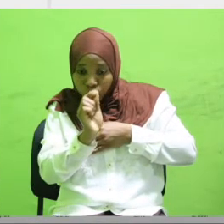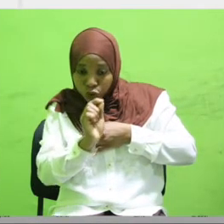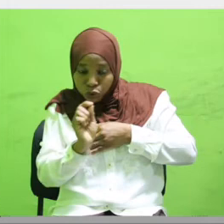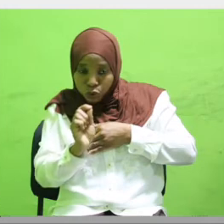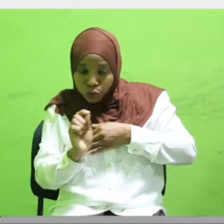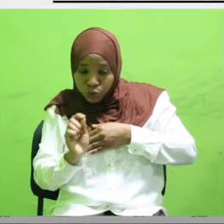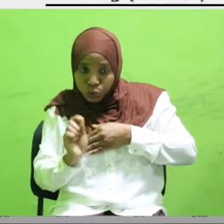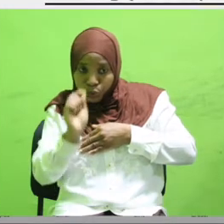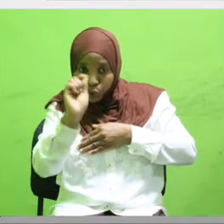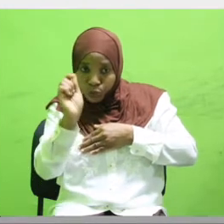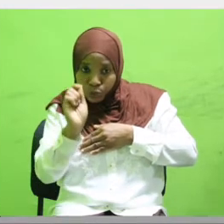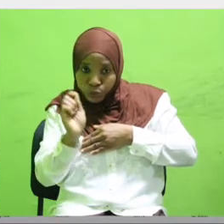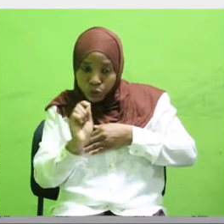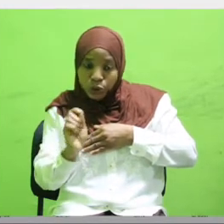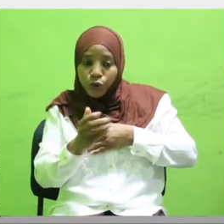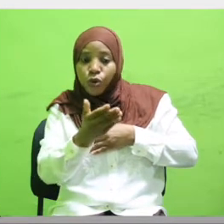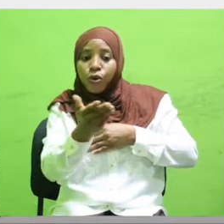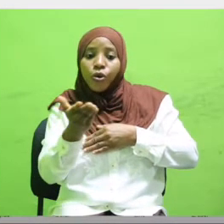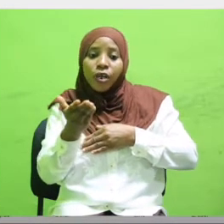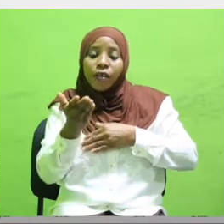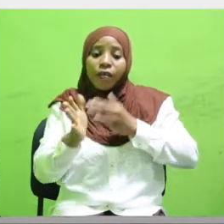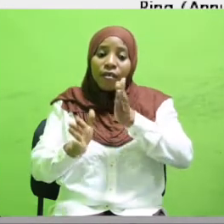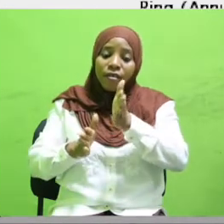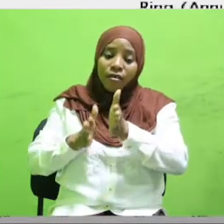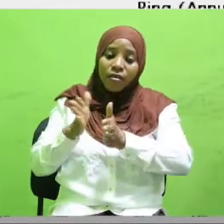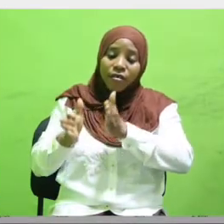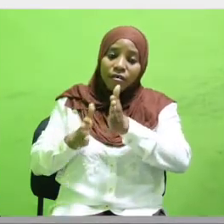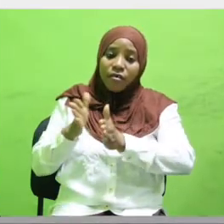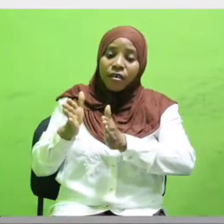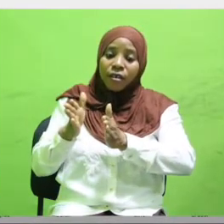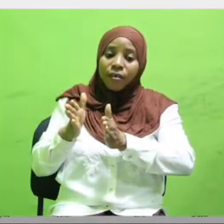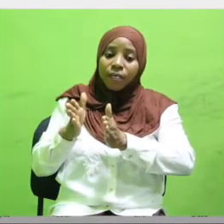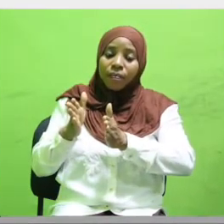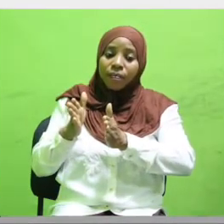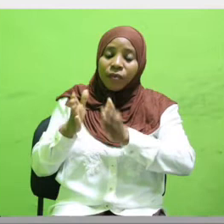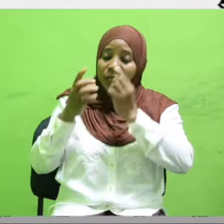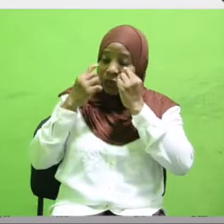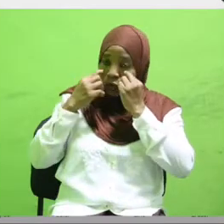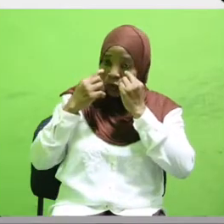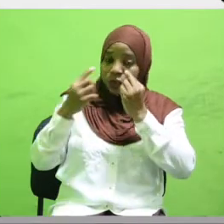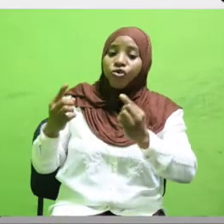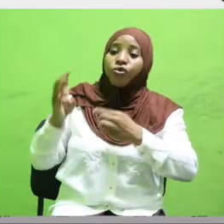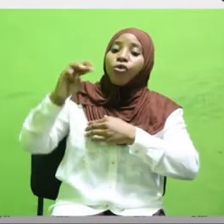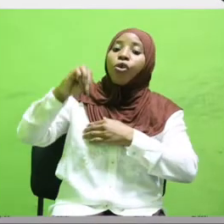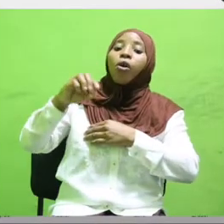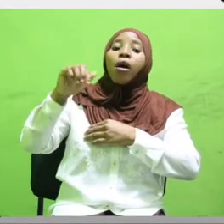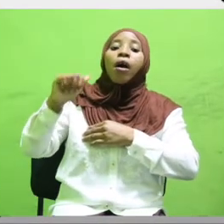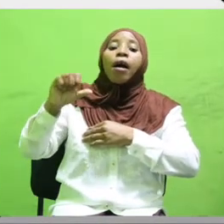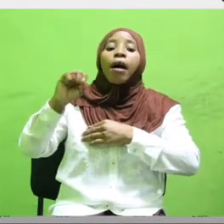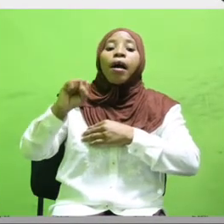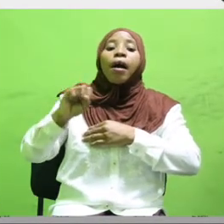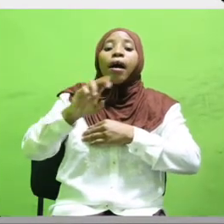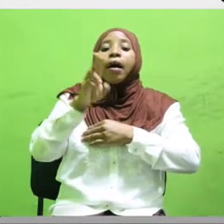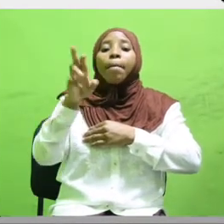We are just required to draw. Our question says that draw and label